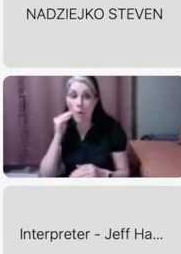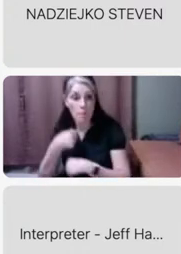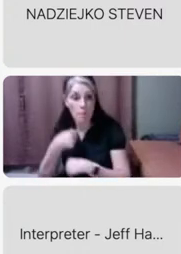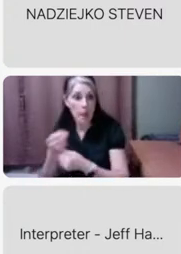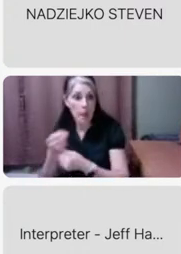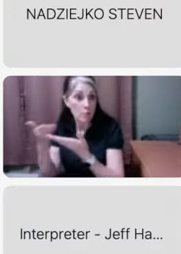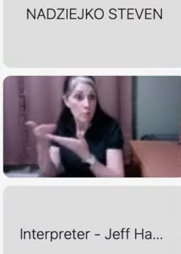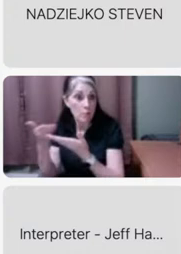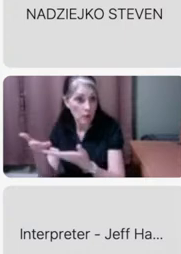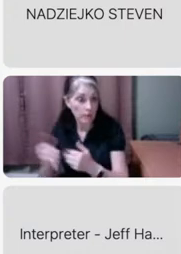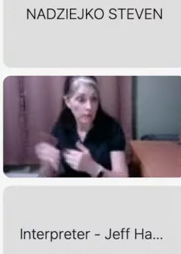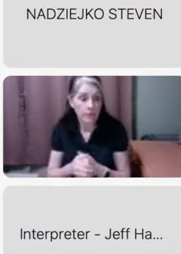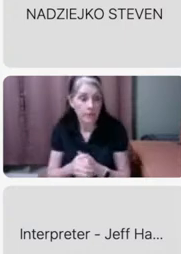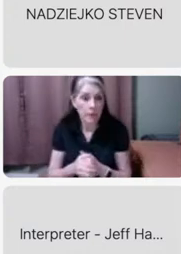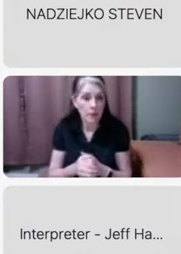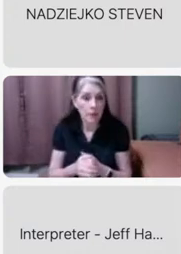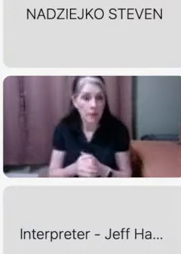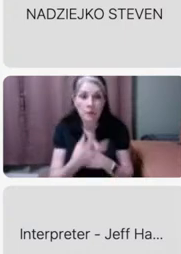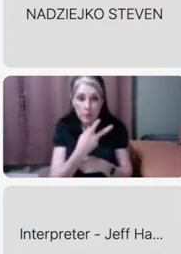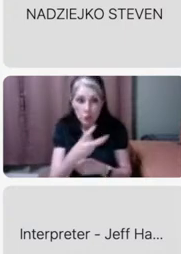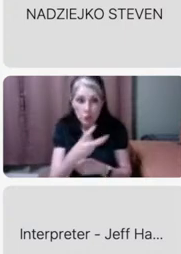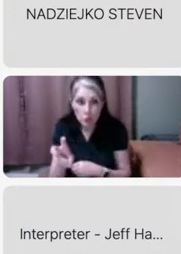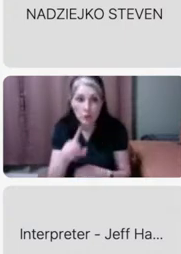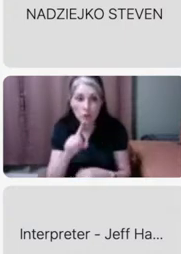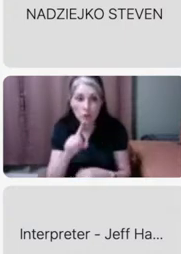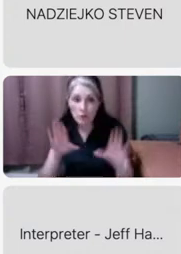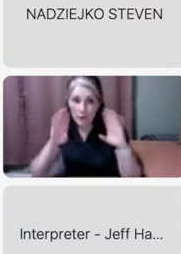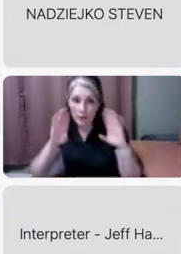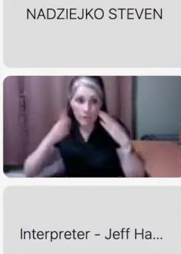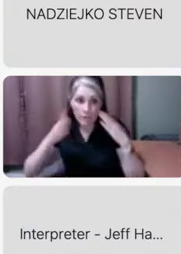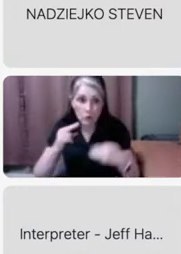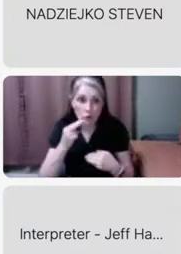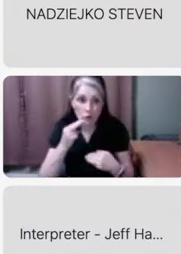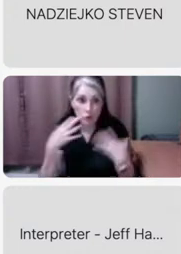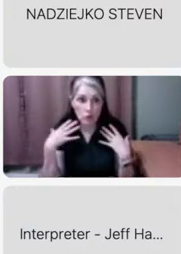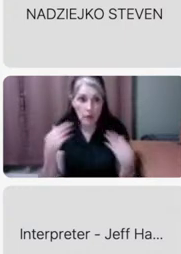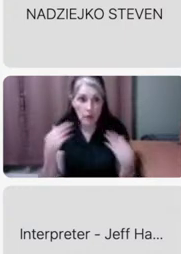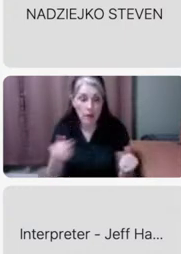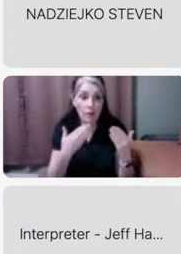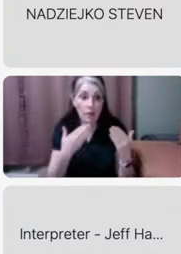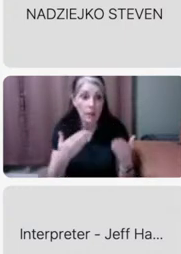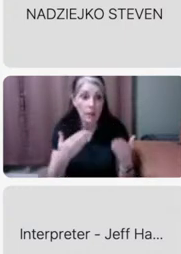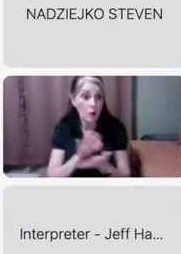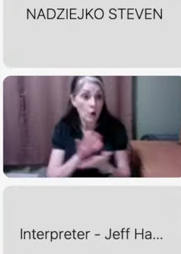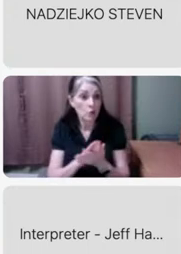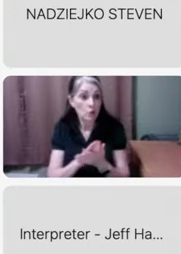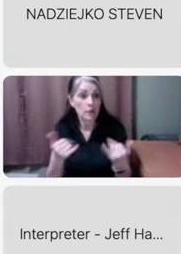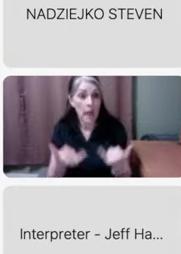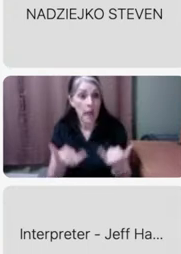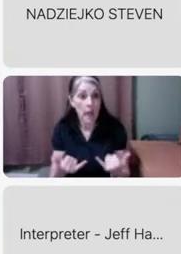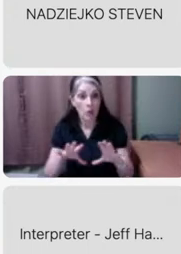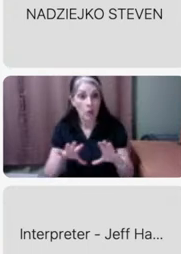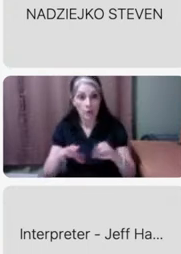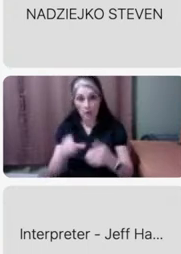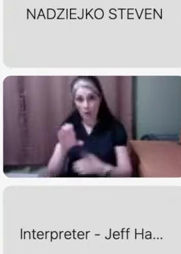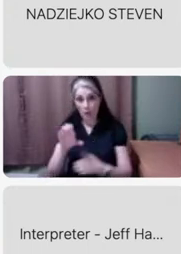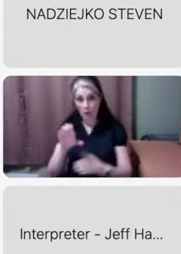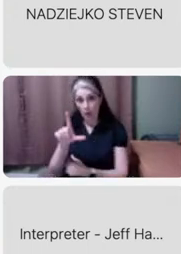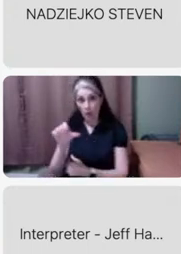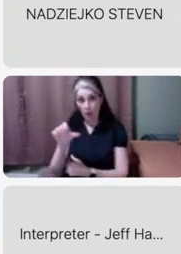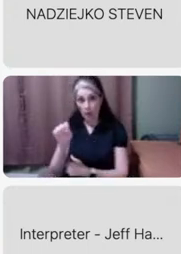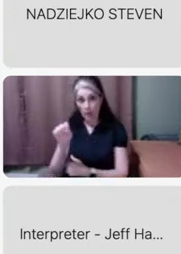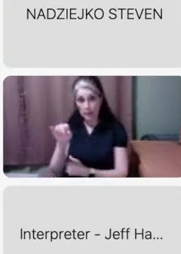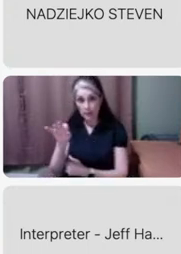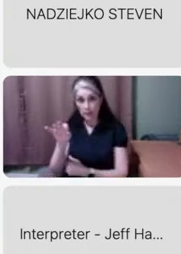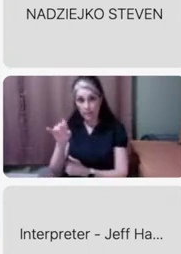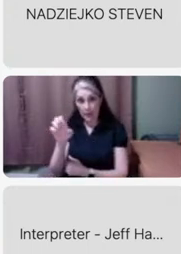what really is about nutrition and health and thankfully many of our schools follow now under the classification where all students um qualify for for the lunch and there's no